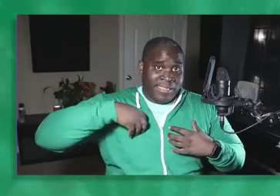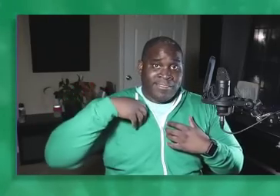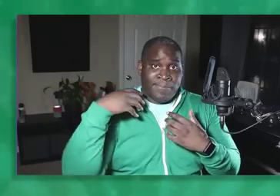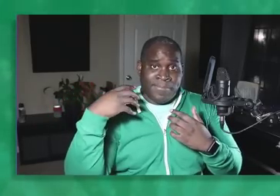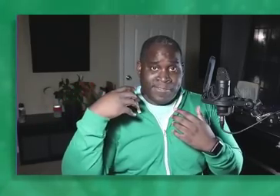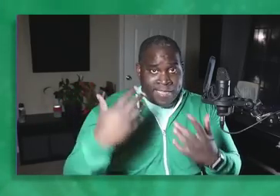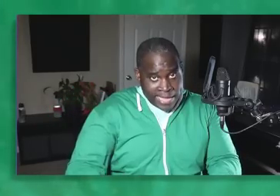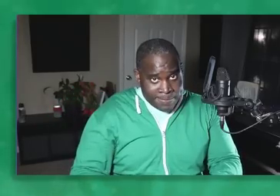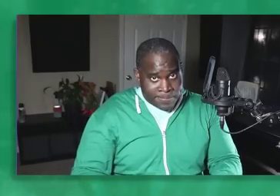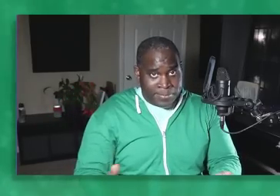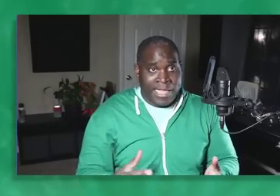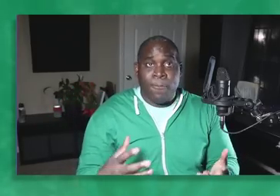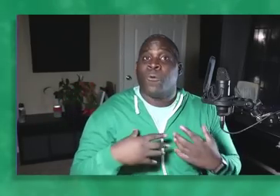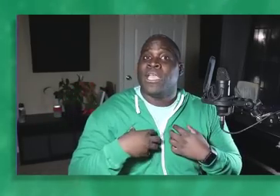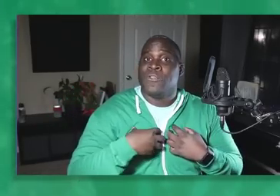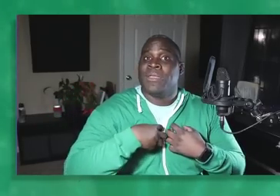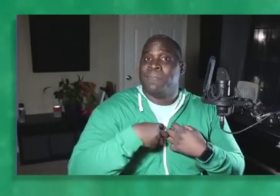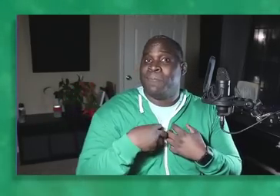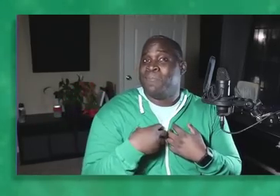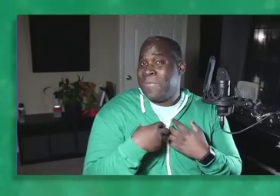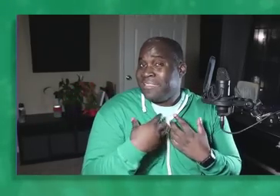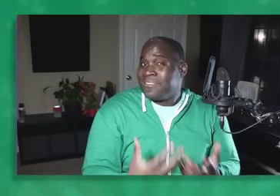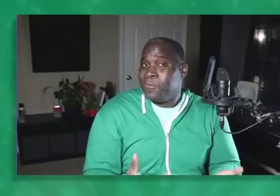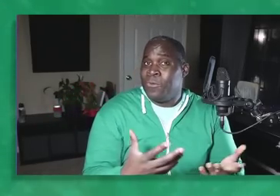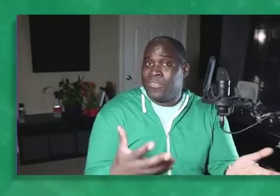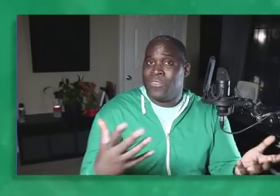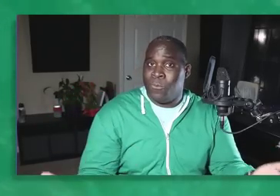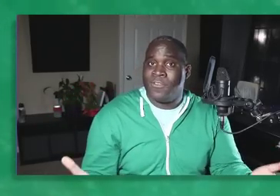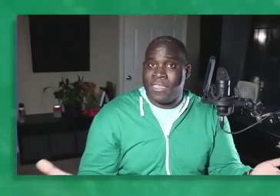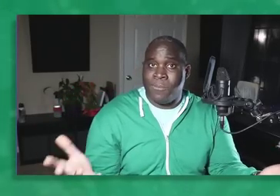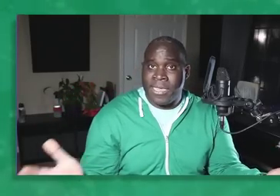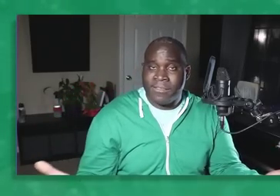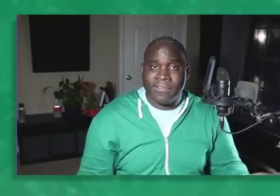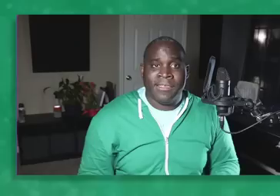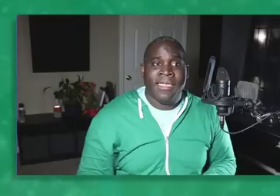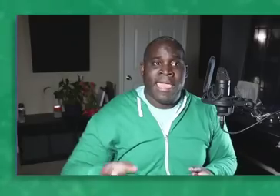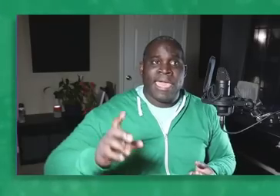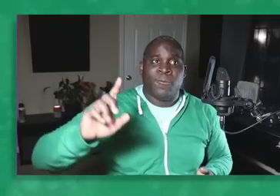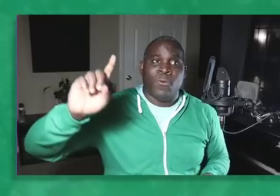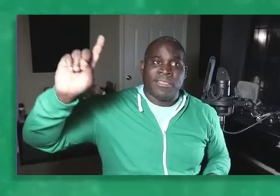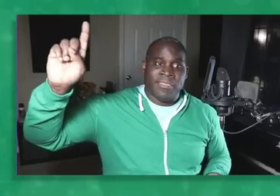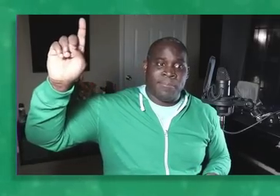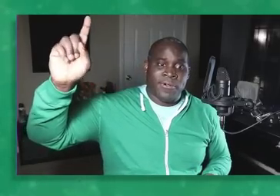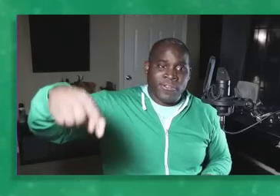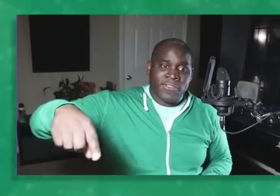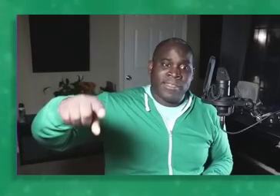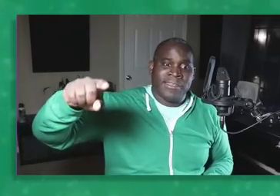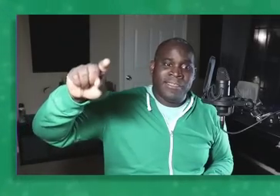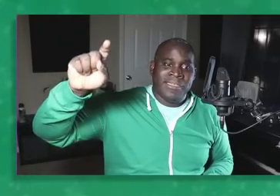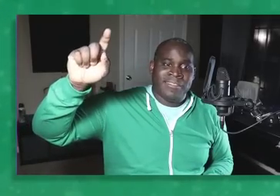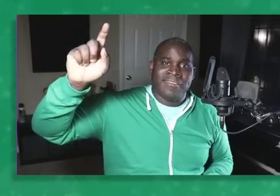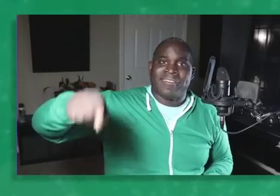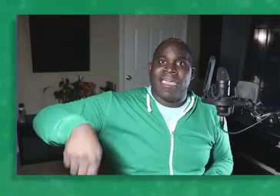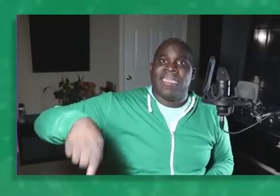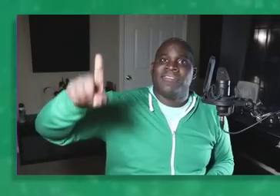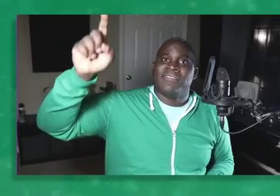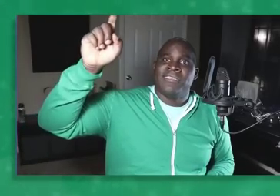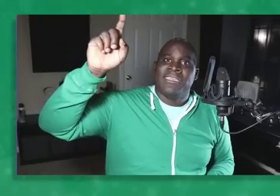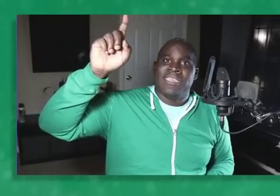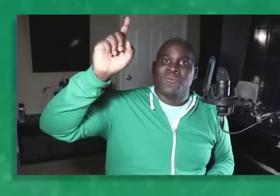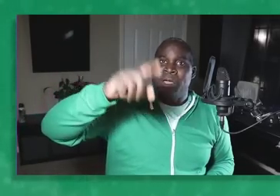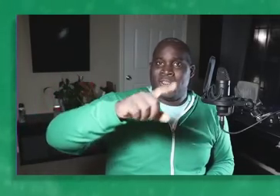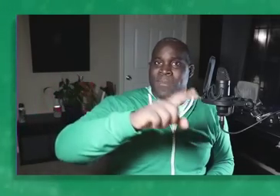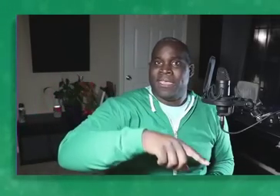had meant to say or what you had meant with the words that you picked, and what the person